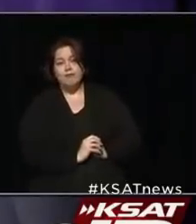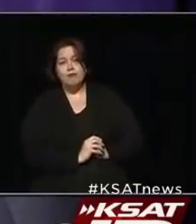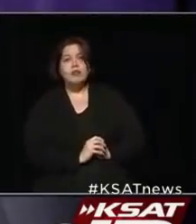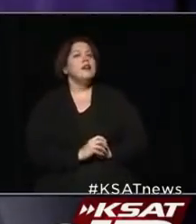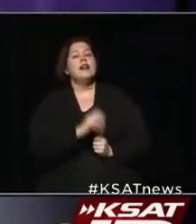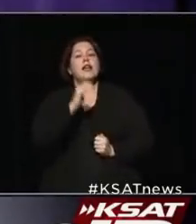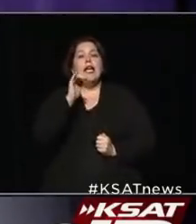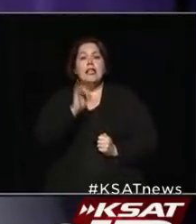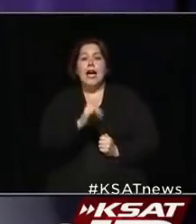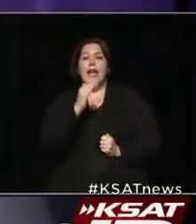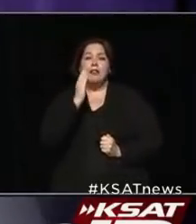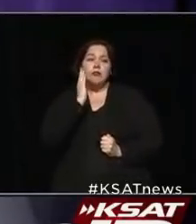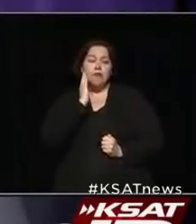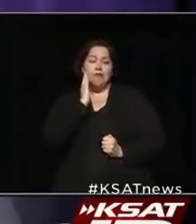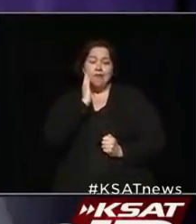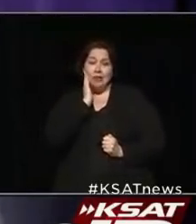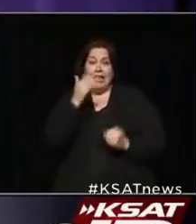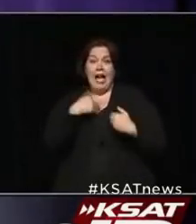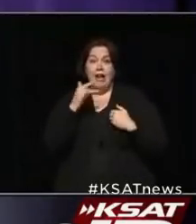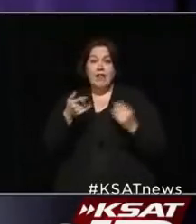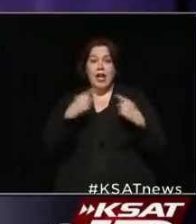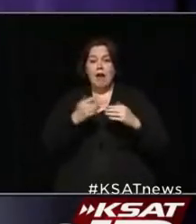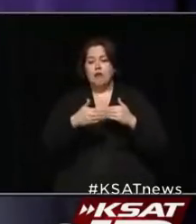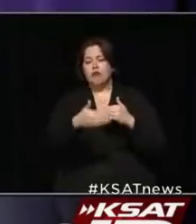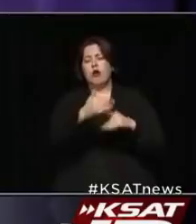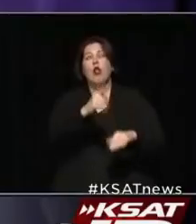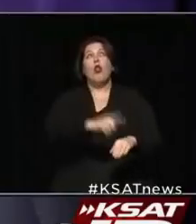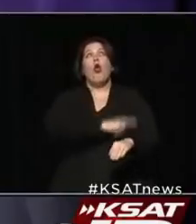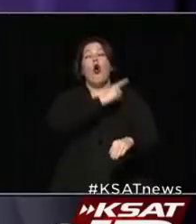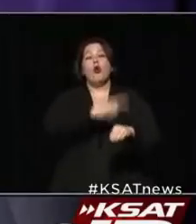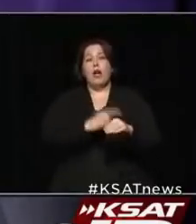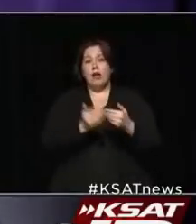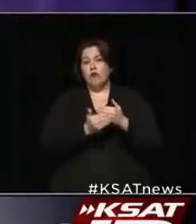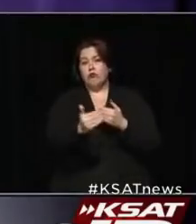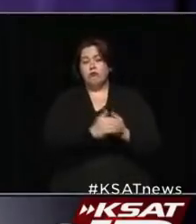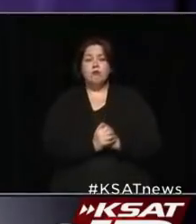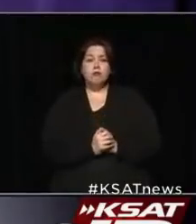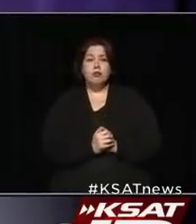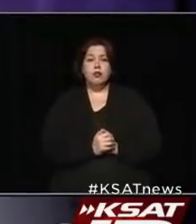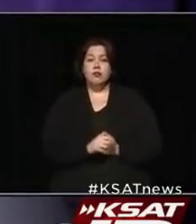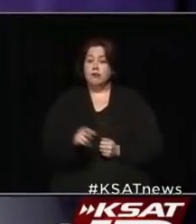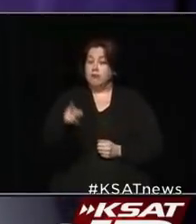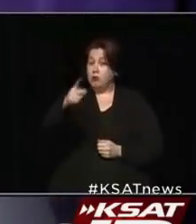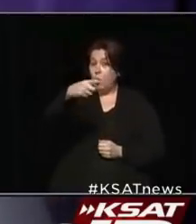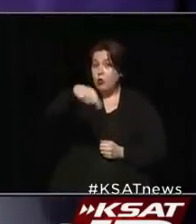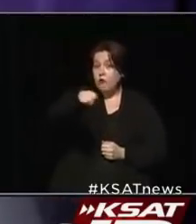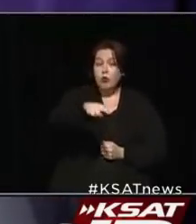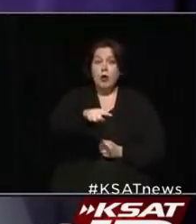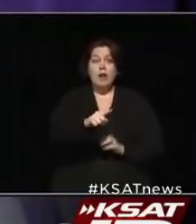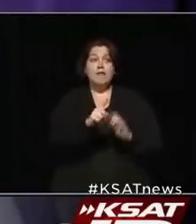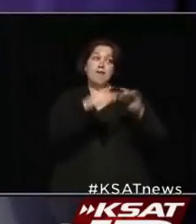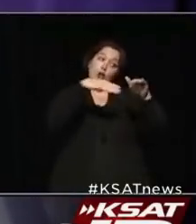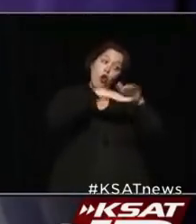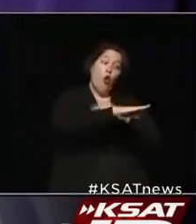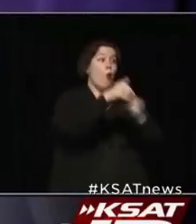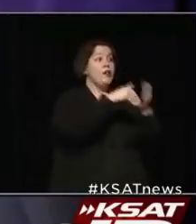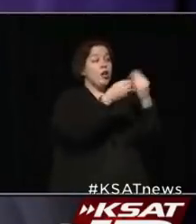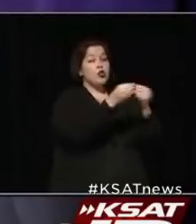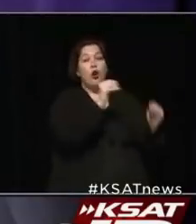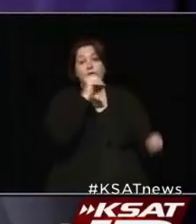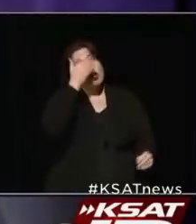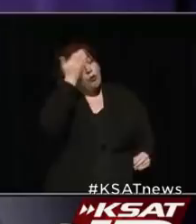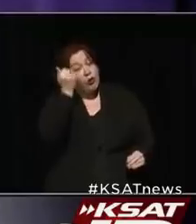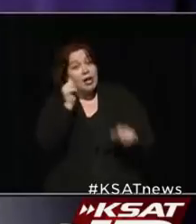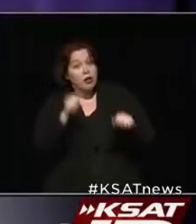going to be with us for a long, long time. And so those of you that, go to a doctor or whatever, don't forget you can